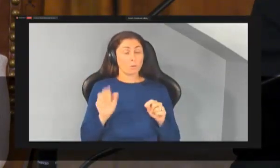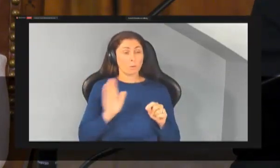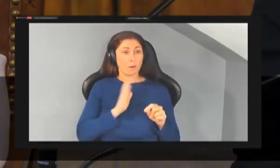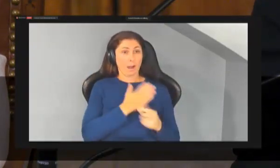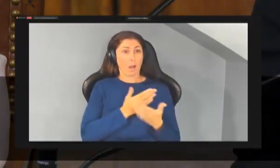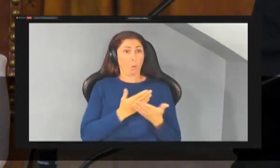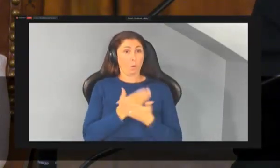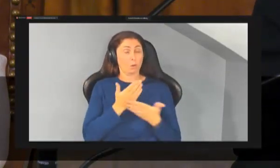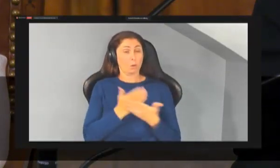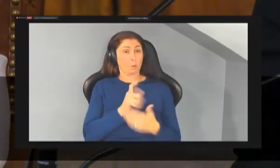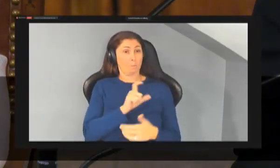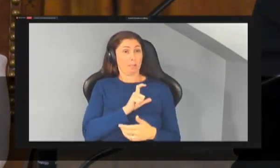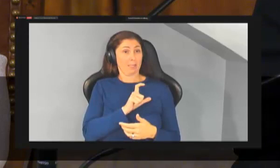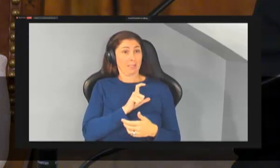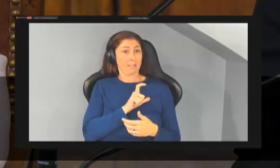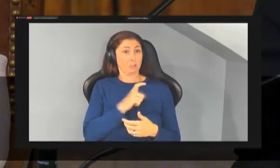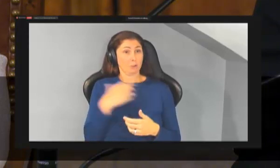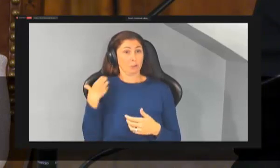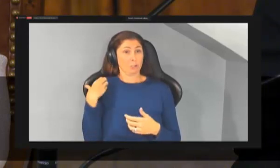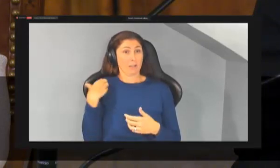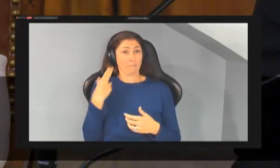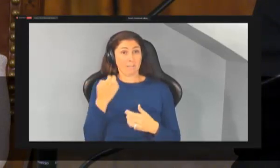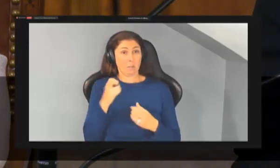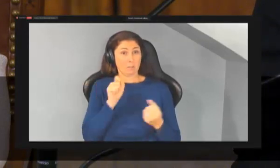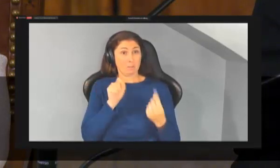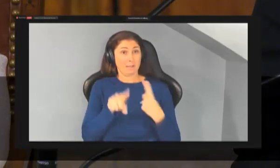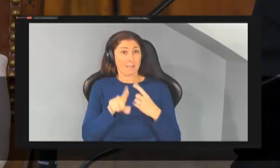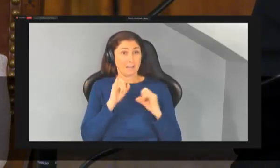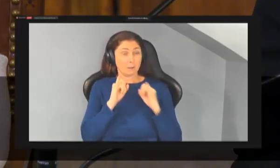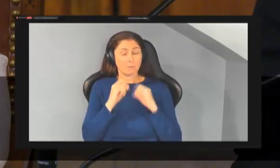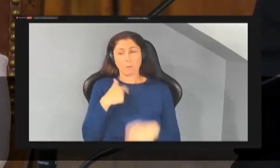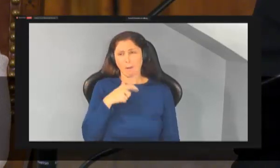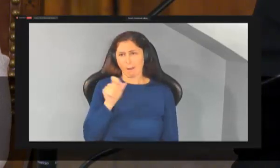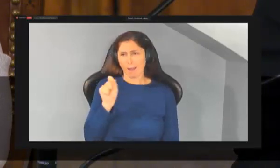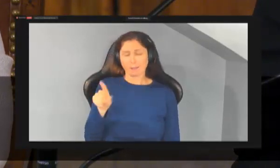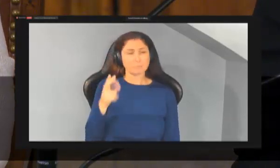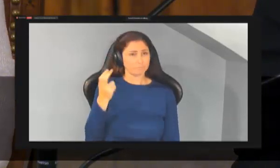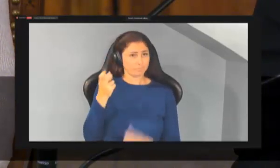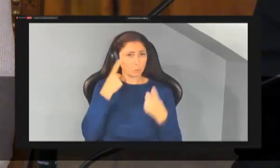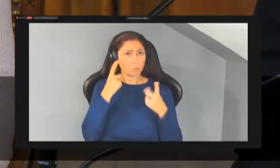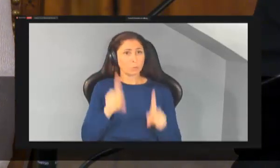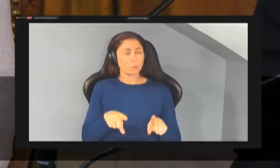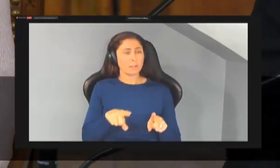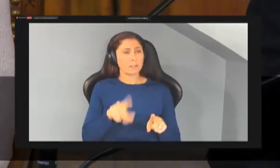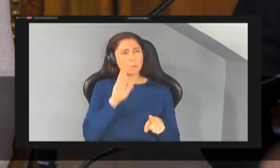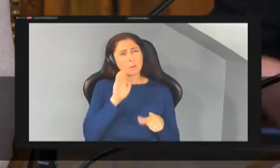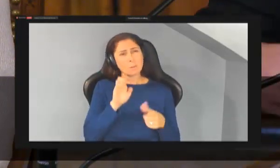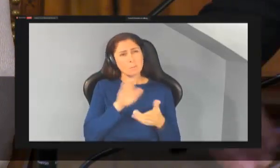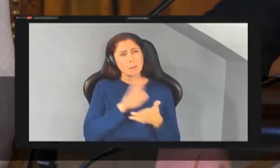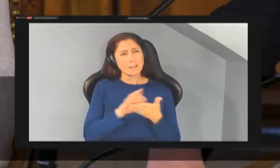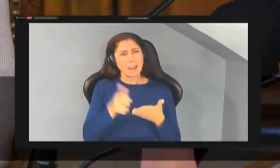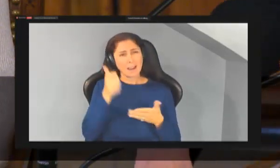chief, when he was being interviewed here, I asked him, and he agreed that it would be so much nicer to have an indoor firing range, that it would